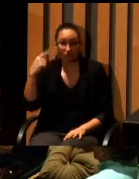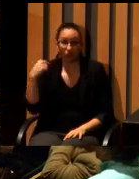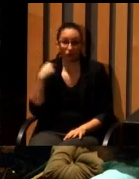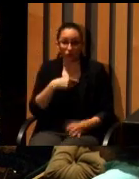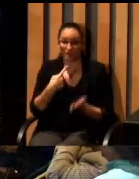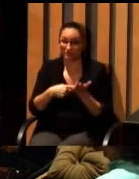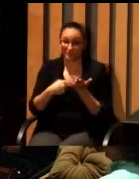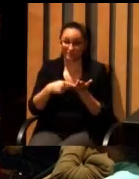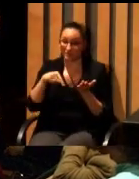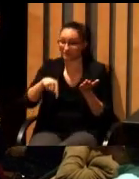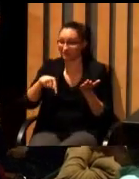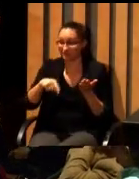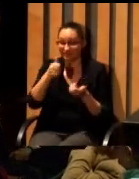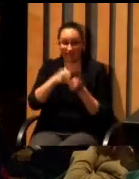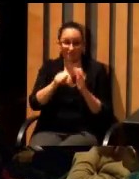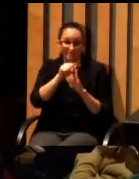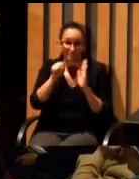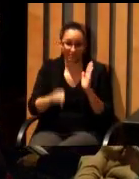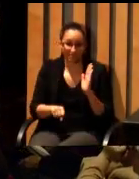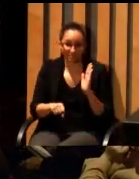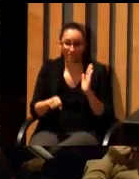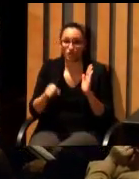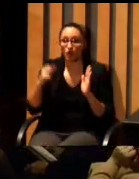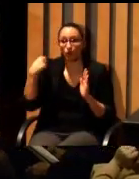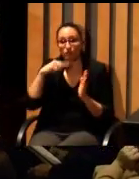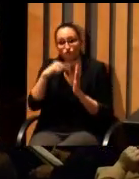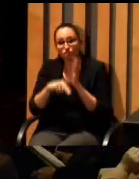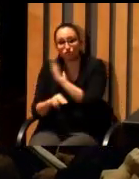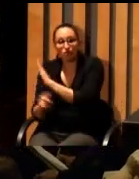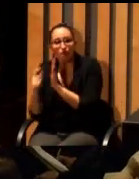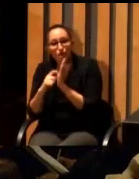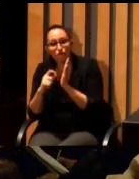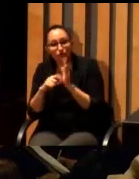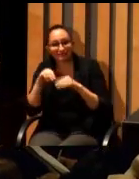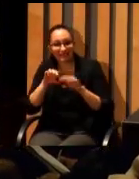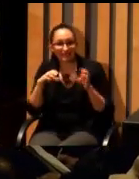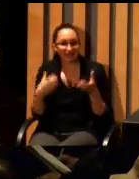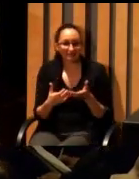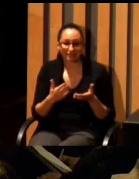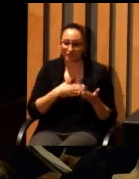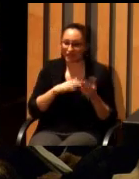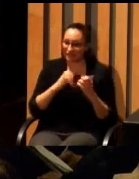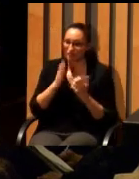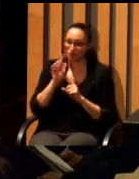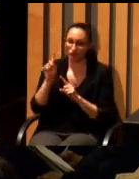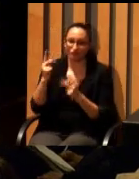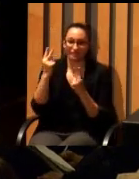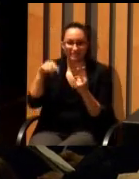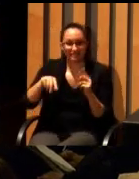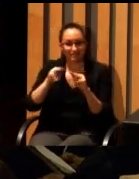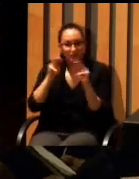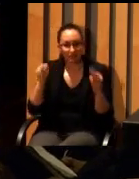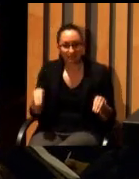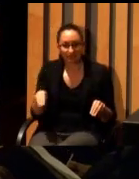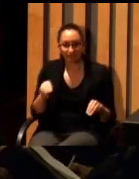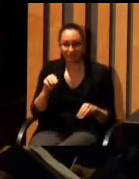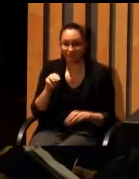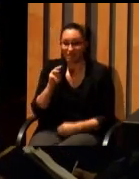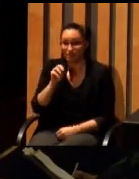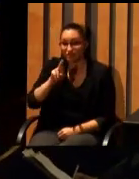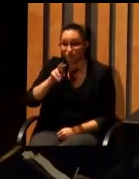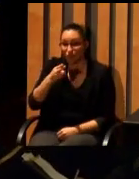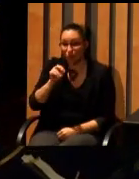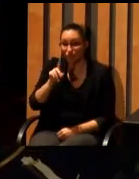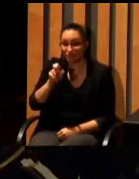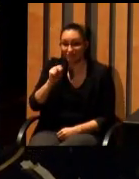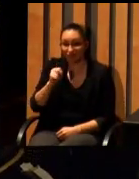in class every term. Mr. Weiss, we read your articles in class. My classes visit this museum. Mr. Holden, you remember us a couple of